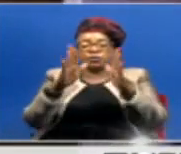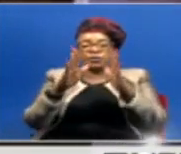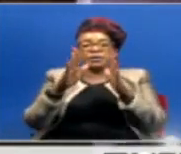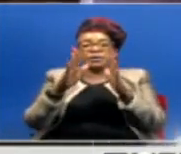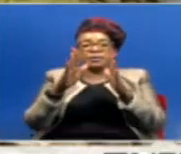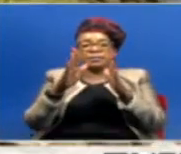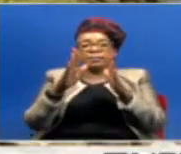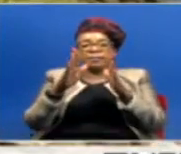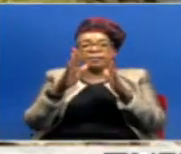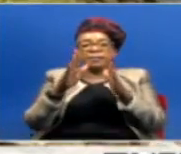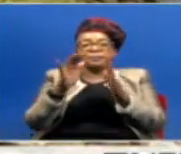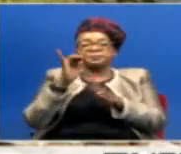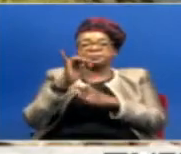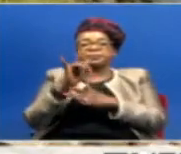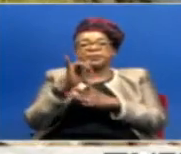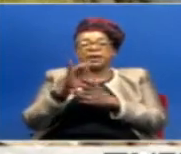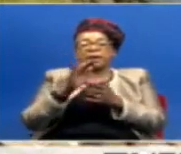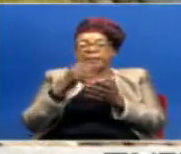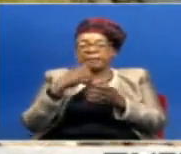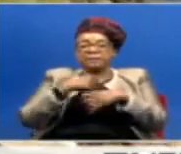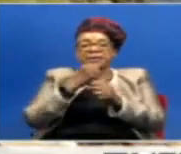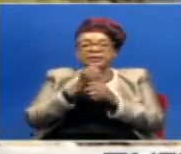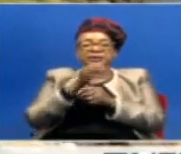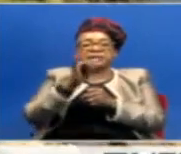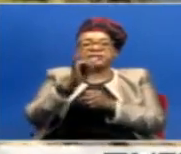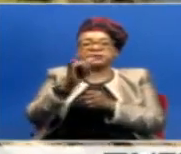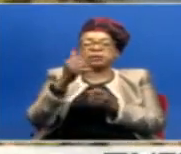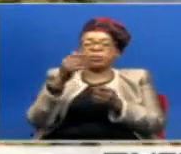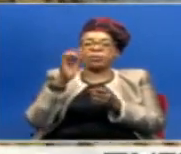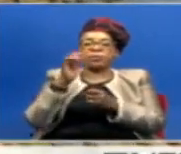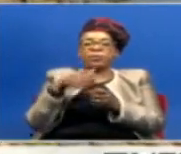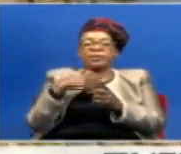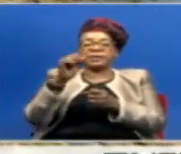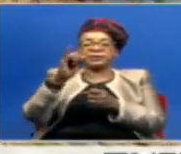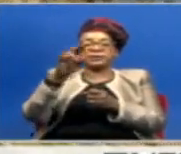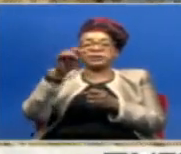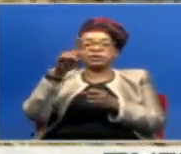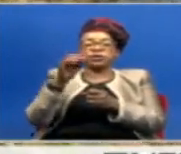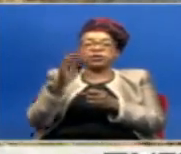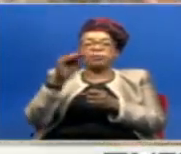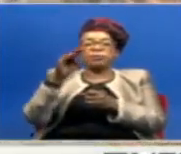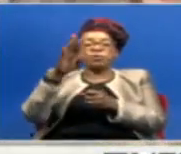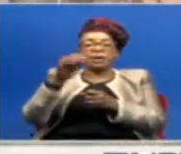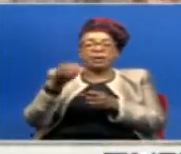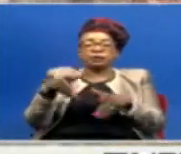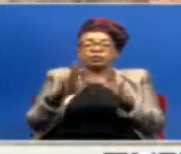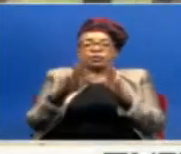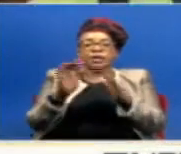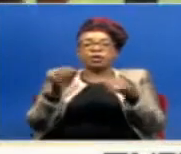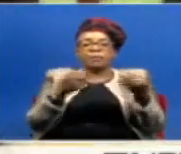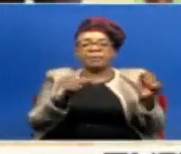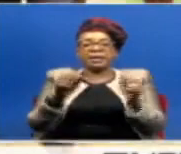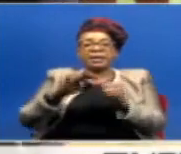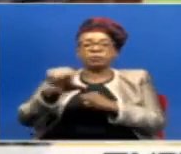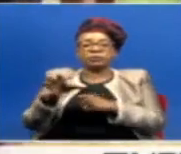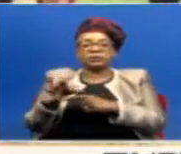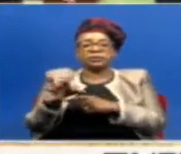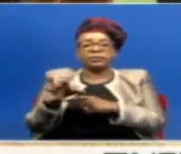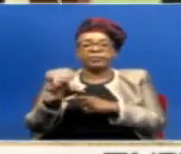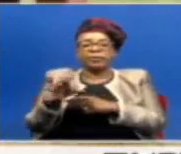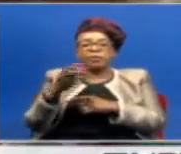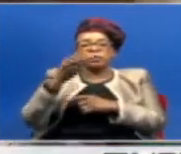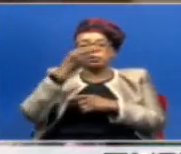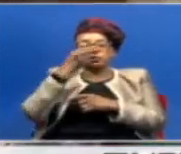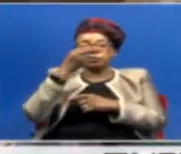the rehabilitation of Homa Bay Pier and Sindo Magunga Road in Homa Bay County. Ruto is on an